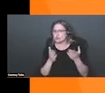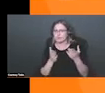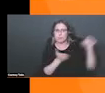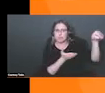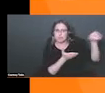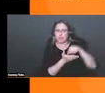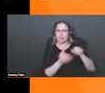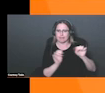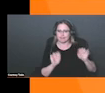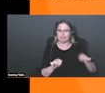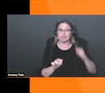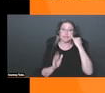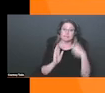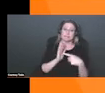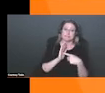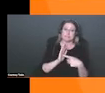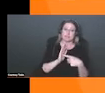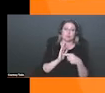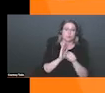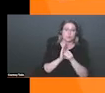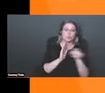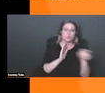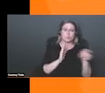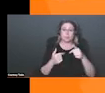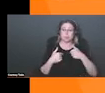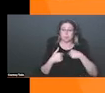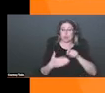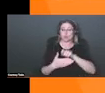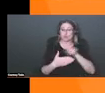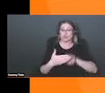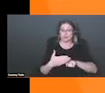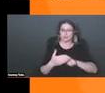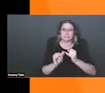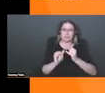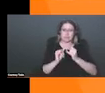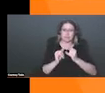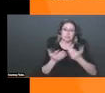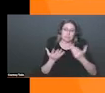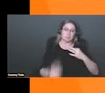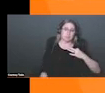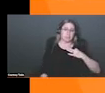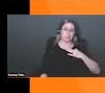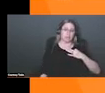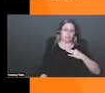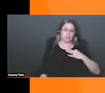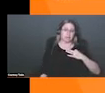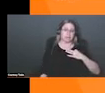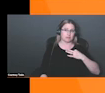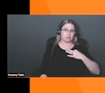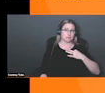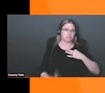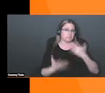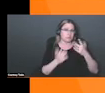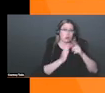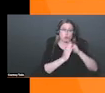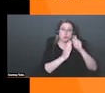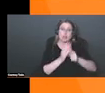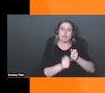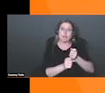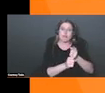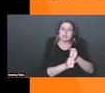example, if you're a writer like I am, you might apply to write an annual